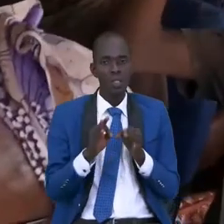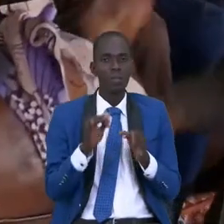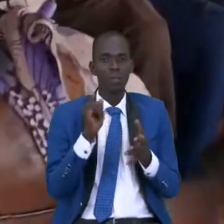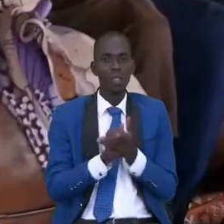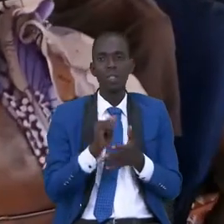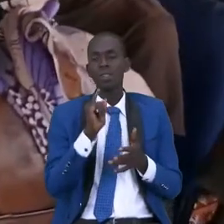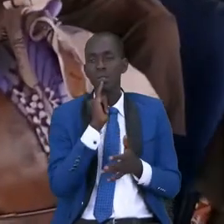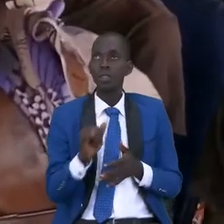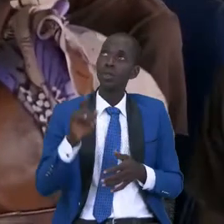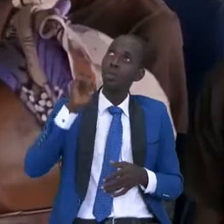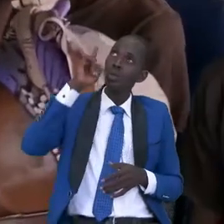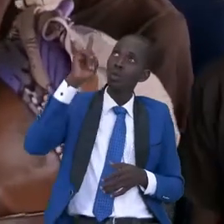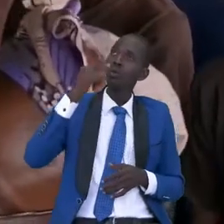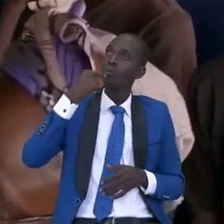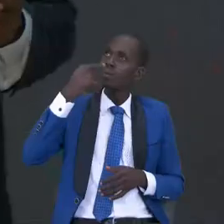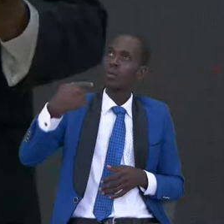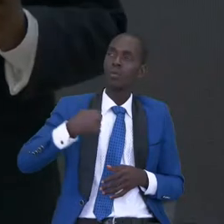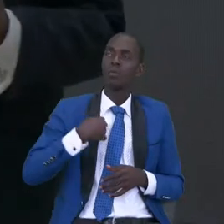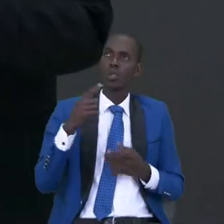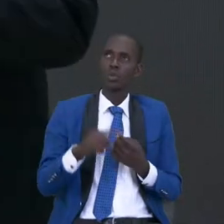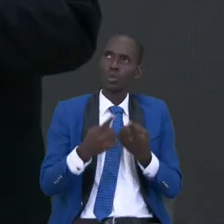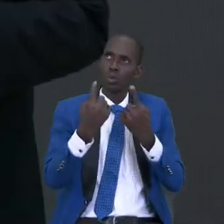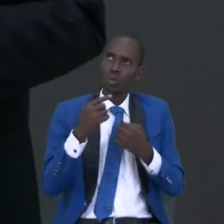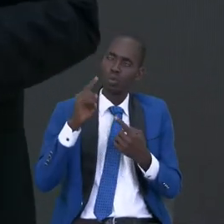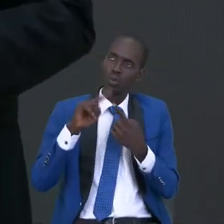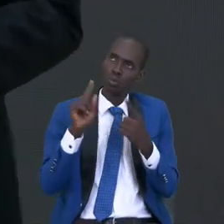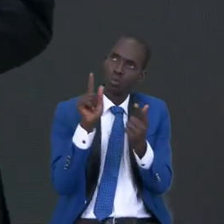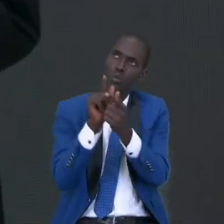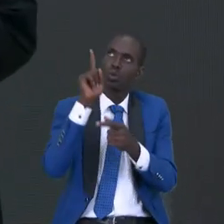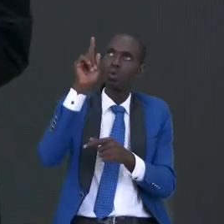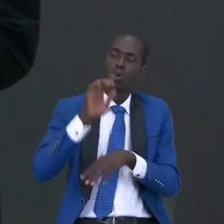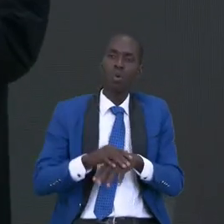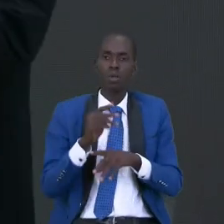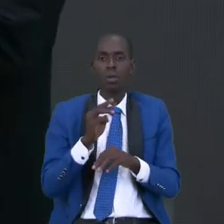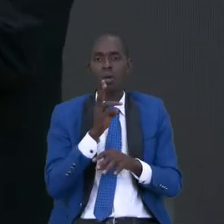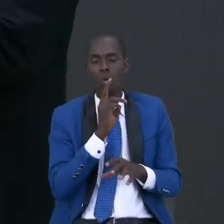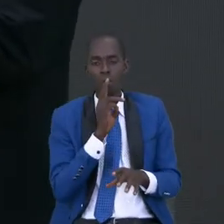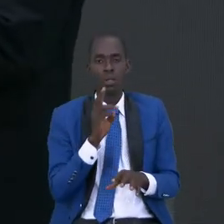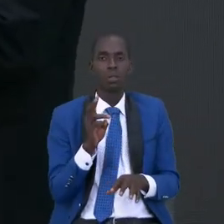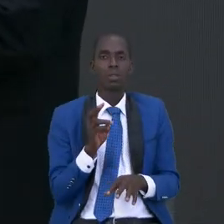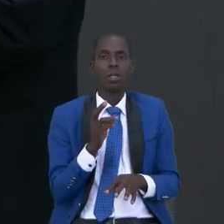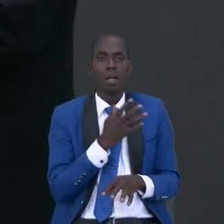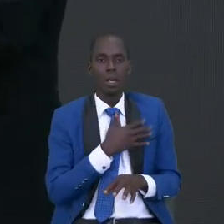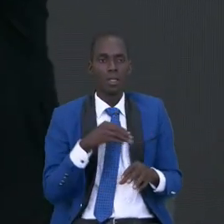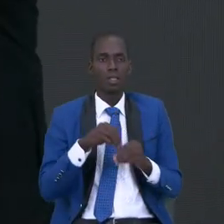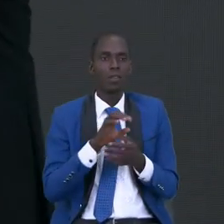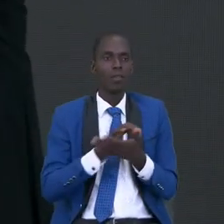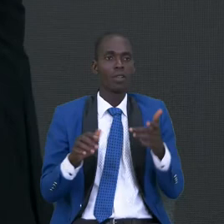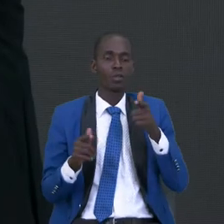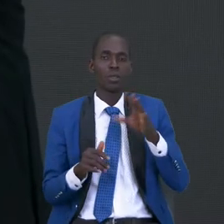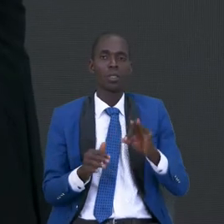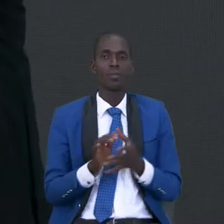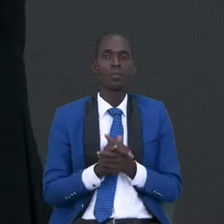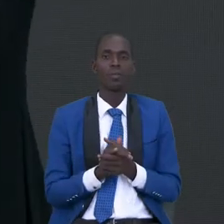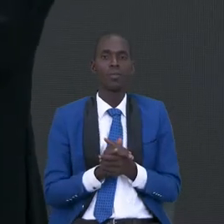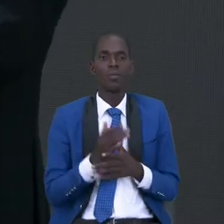tell me to come on the water. And then in verse 29, it says